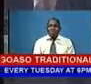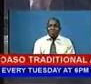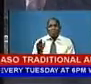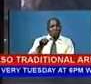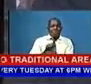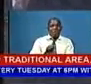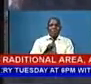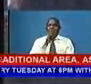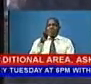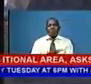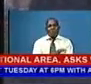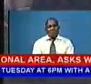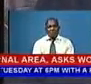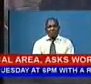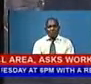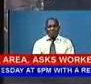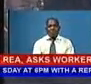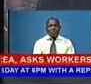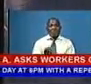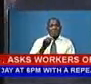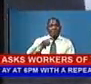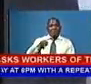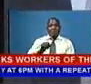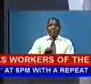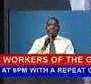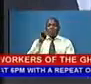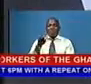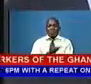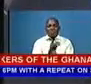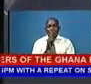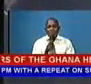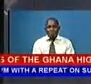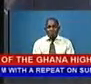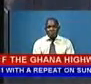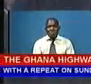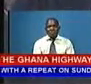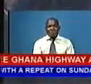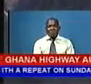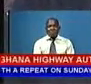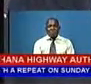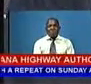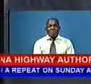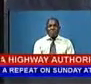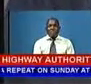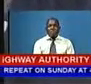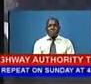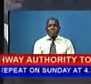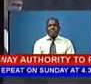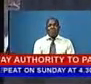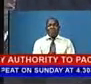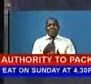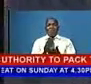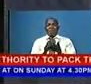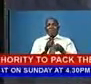they've done. I mean, it's completely prejudicial. And prejudice is substantial ground